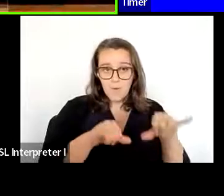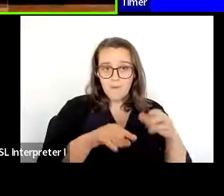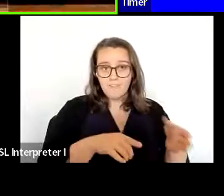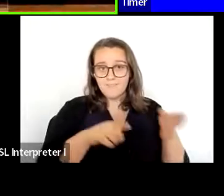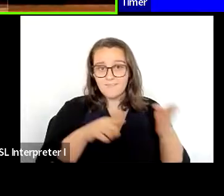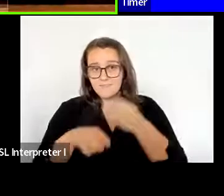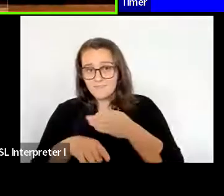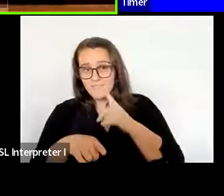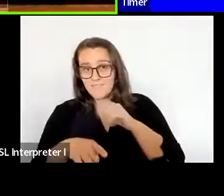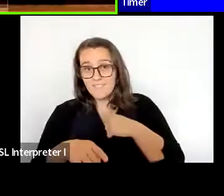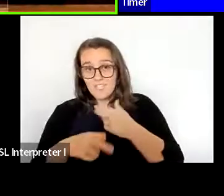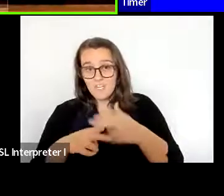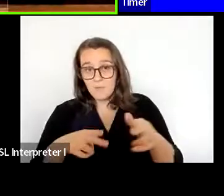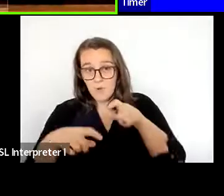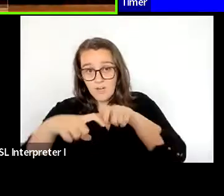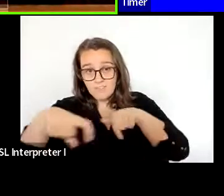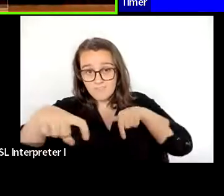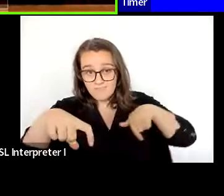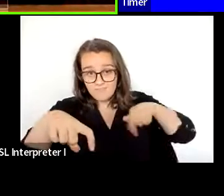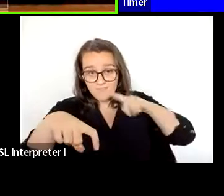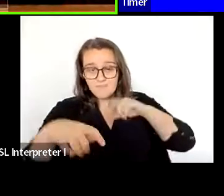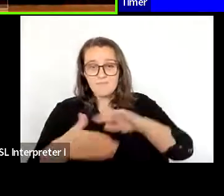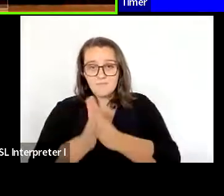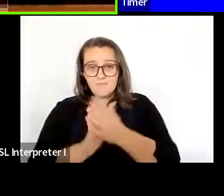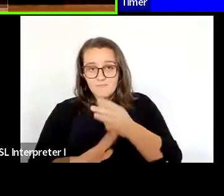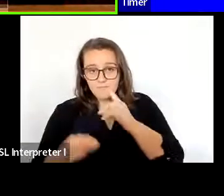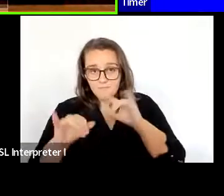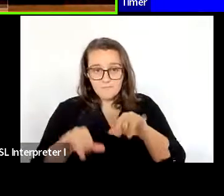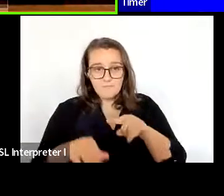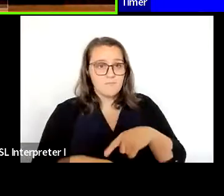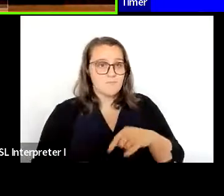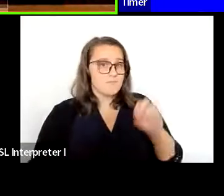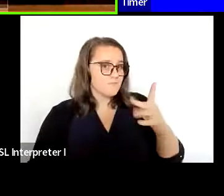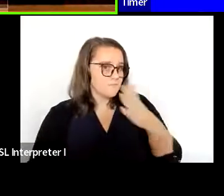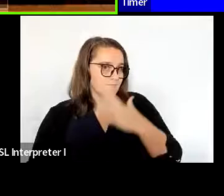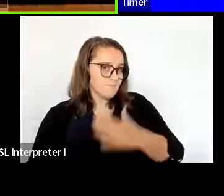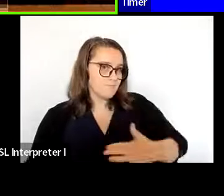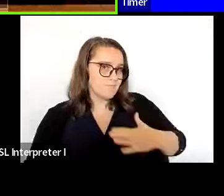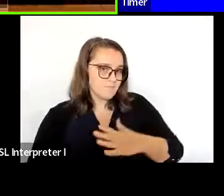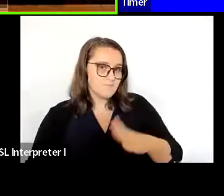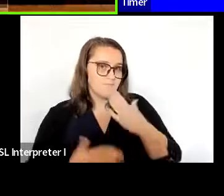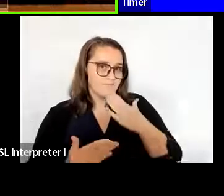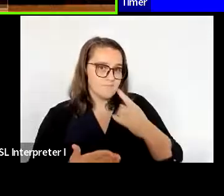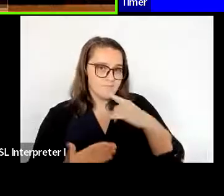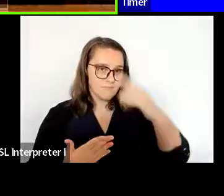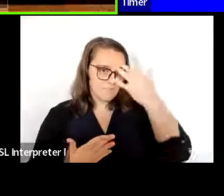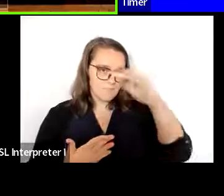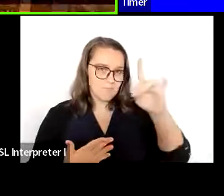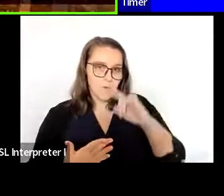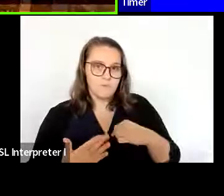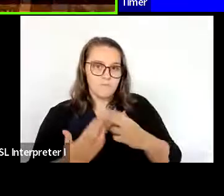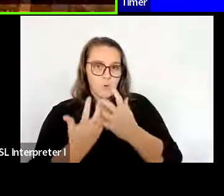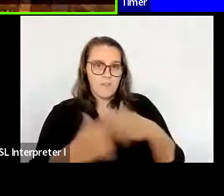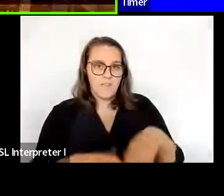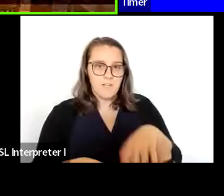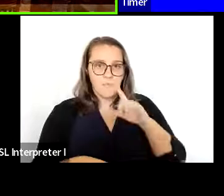Great. I appreciate that. I think it's a smart way to help align the budget with the work here to make sure we get this done. Thank you.